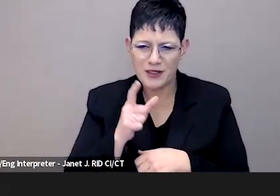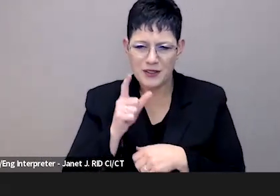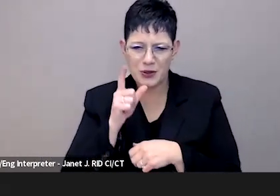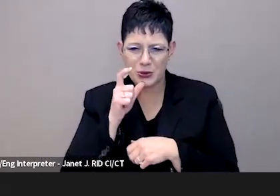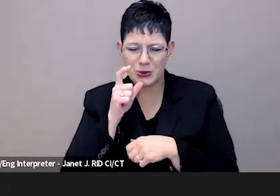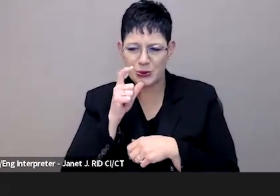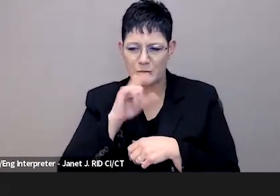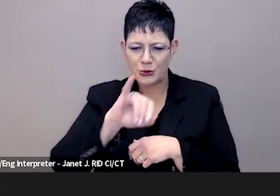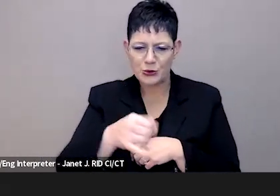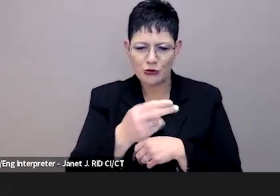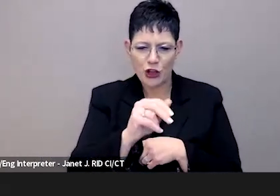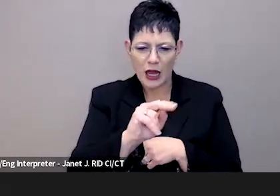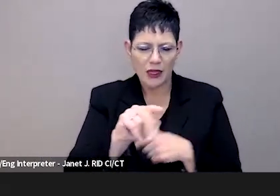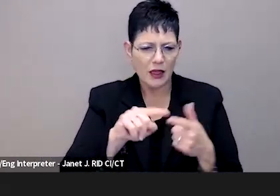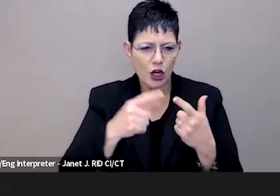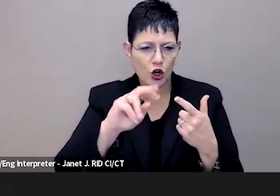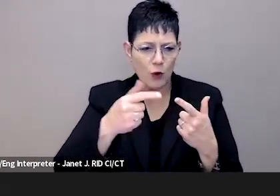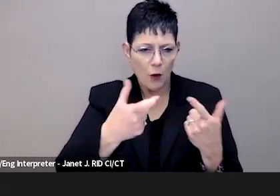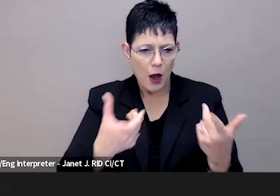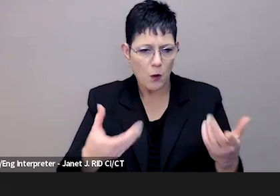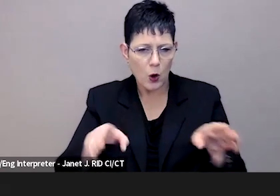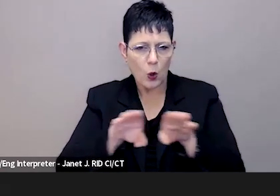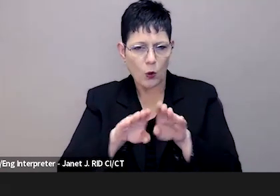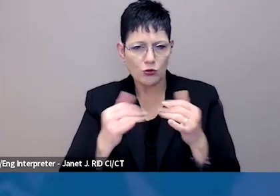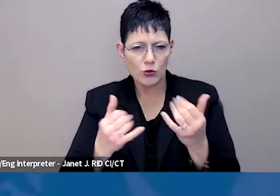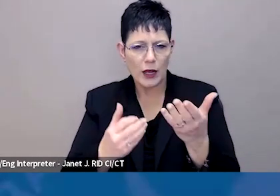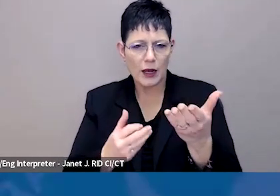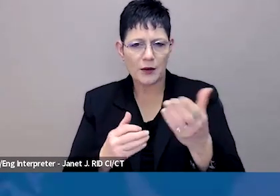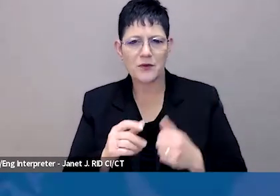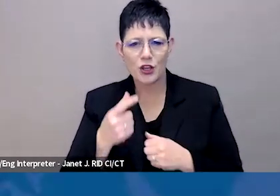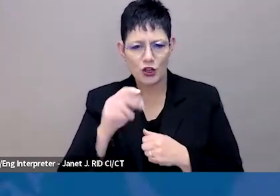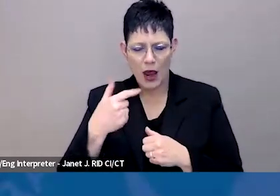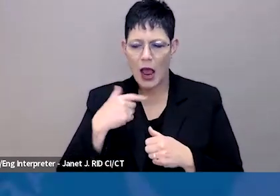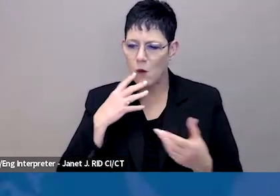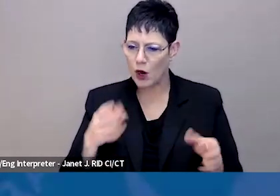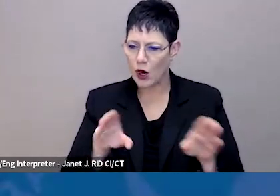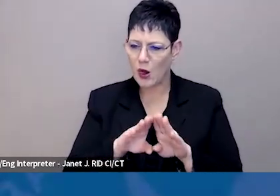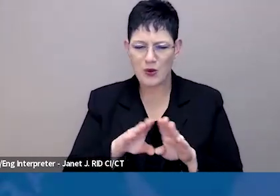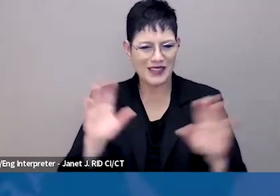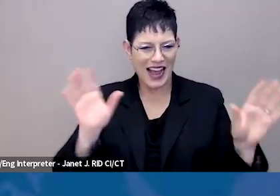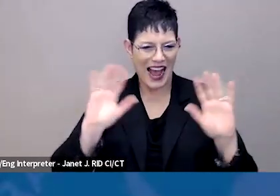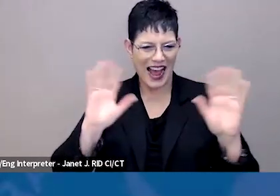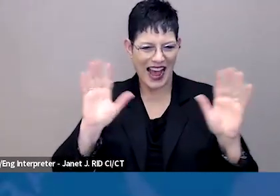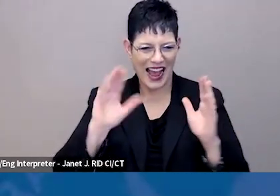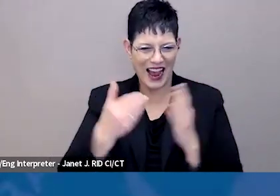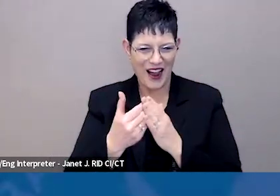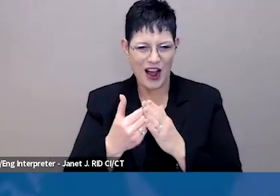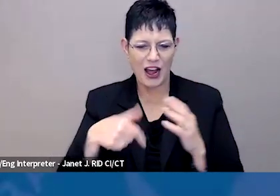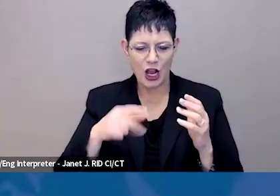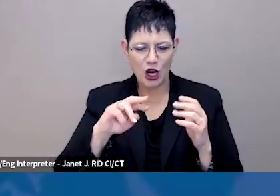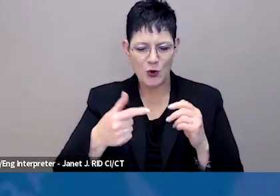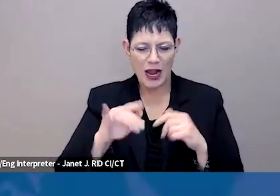either Jonathan or Greg. Did you wish to close us out? Yes, I do. Hey, everyone. This is Greg